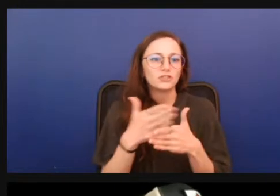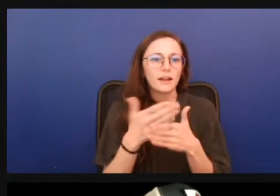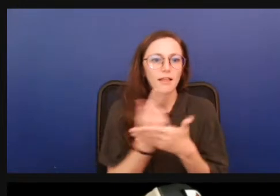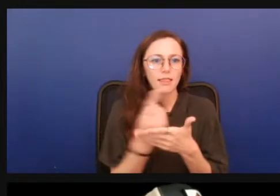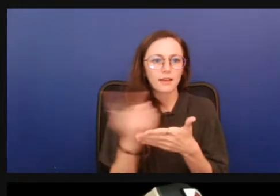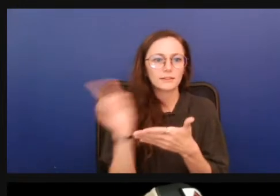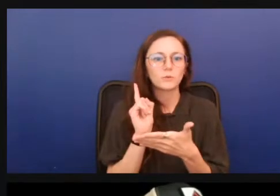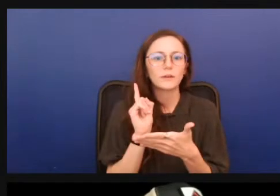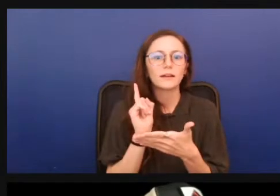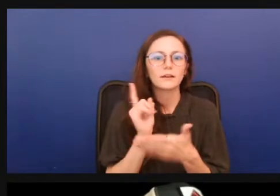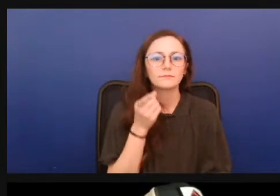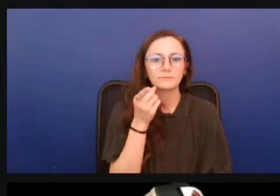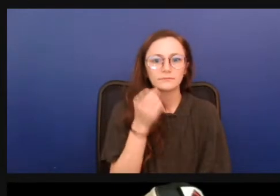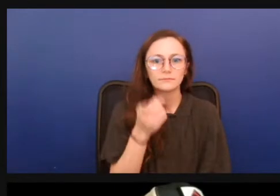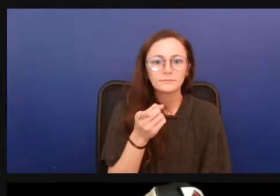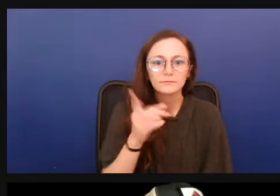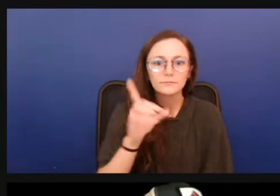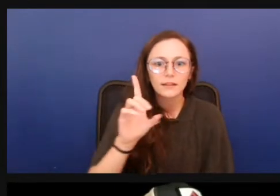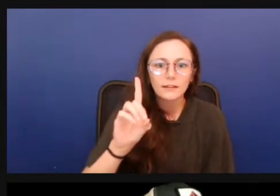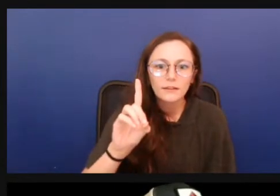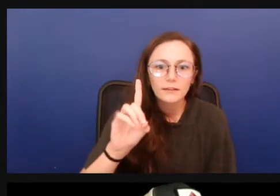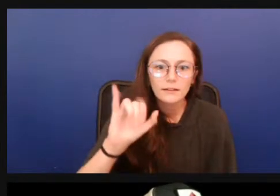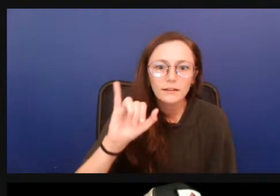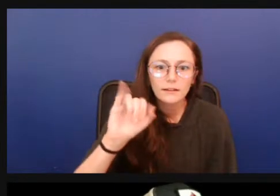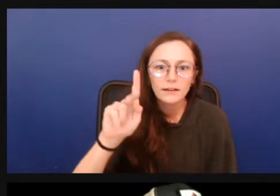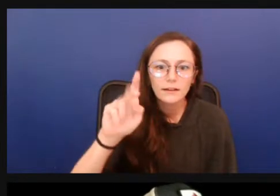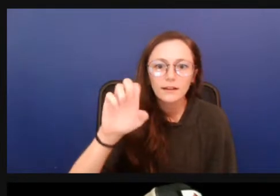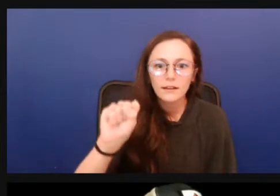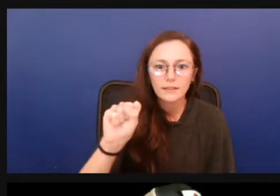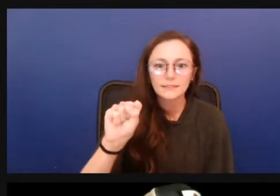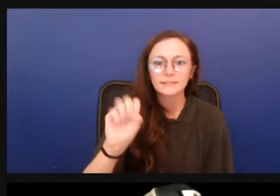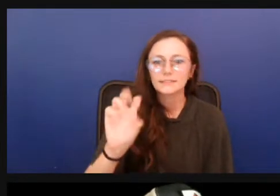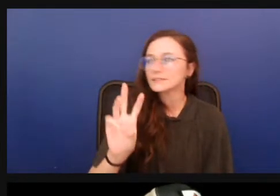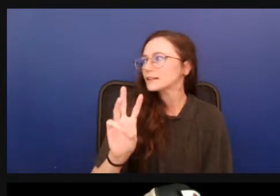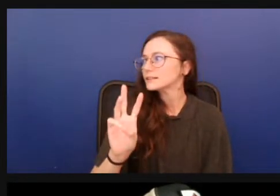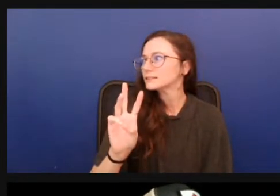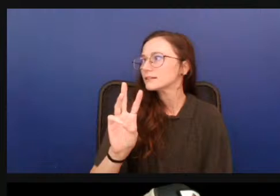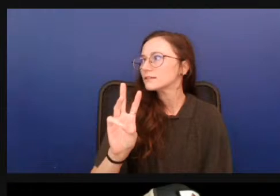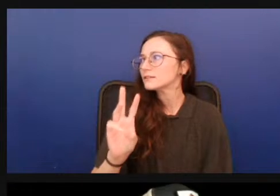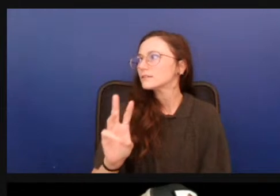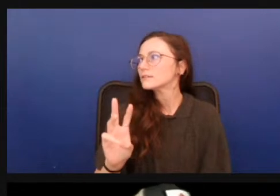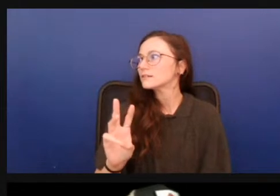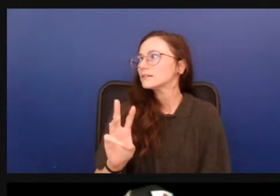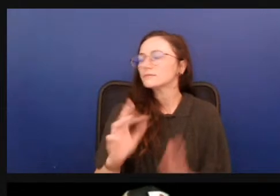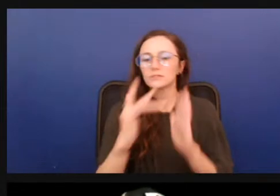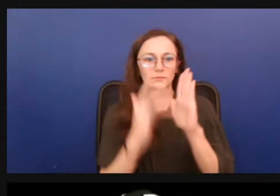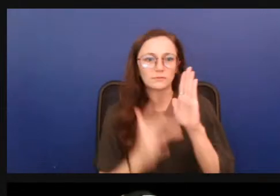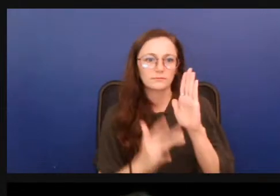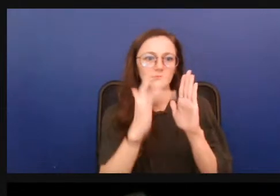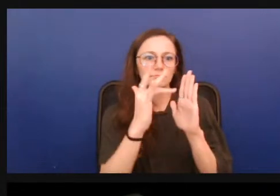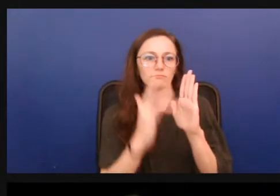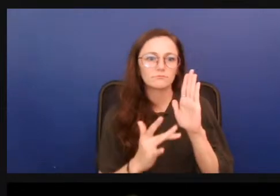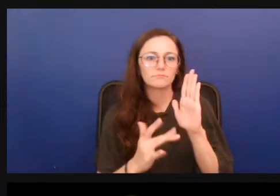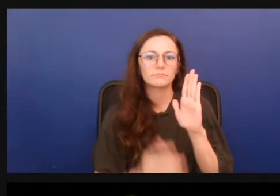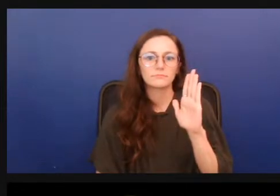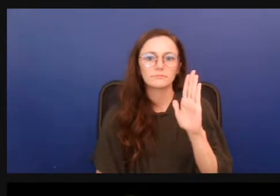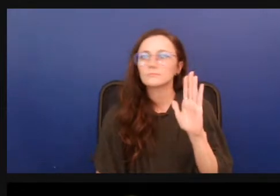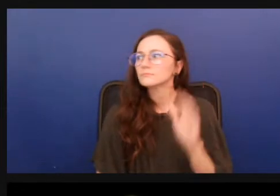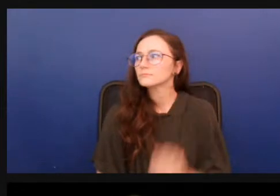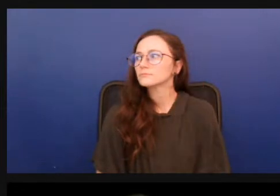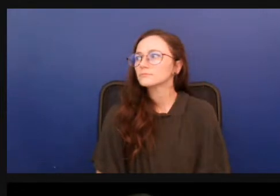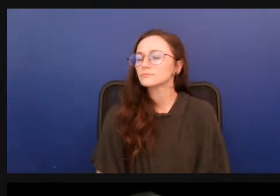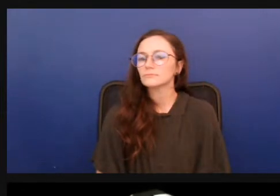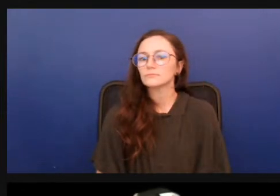sit within the rift zone area between the fault zones at the summit. Here is